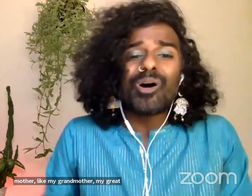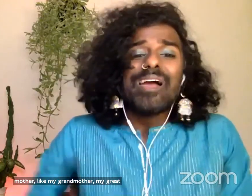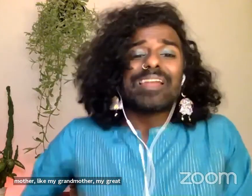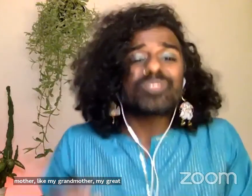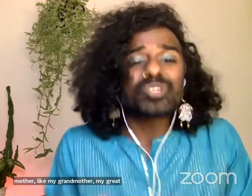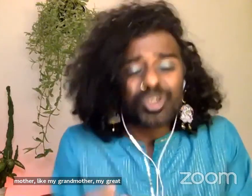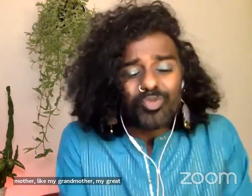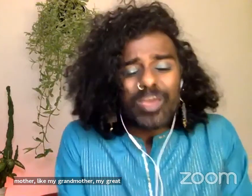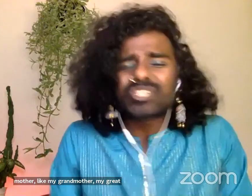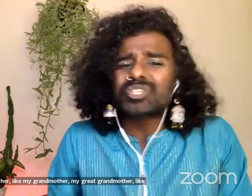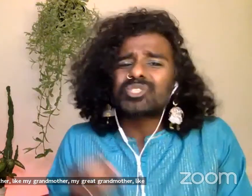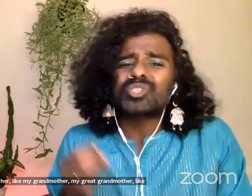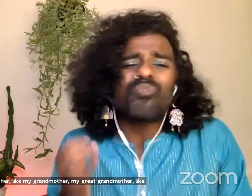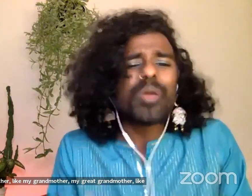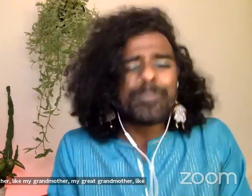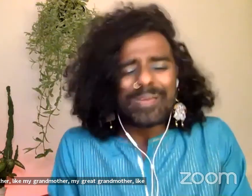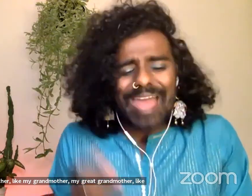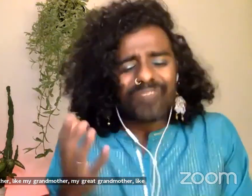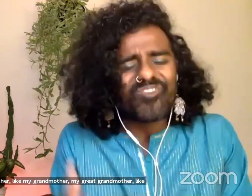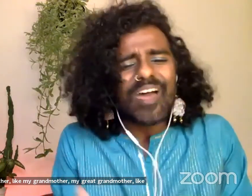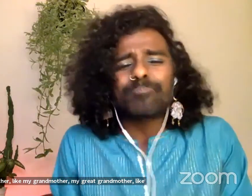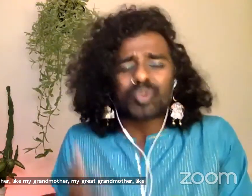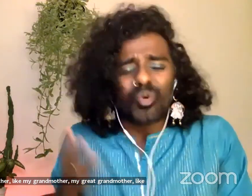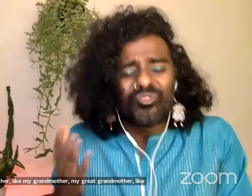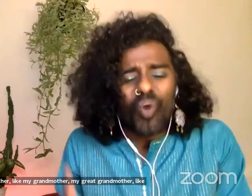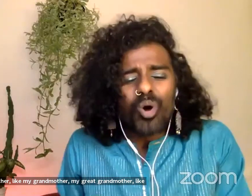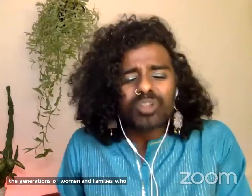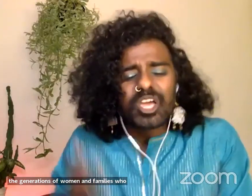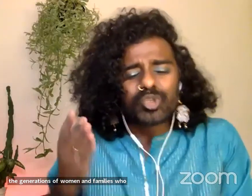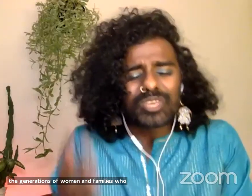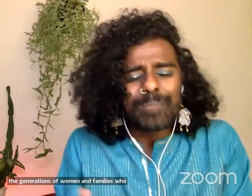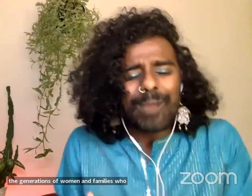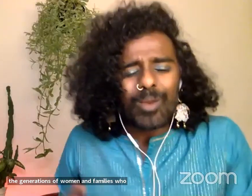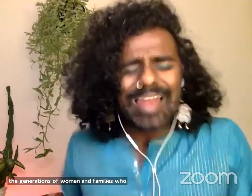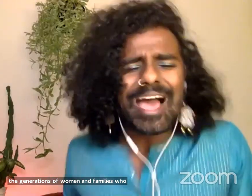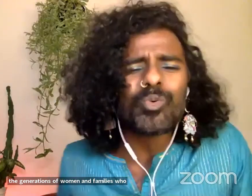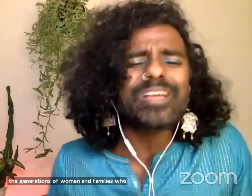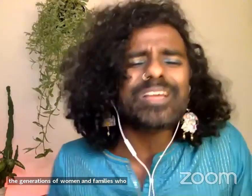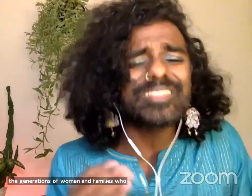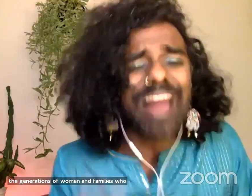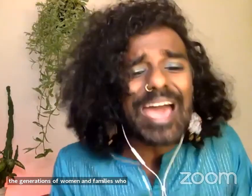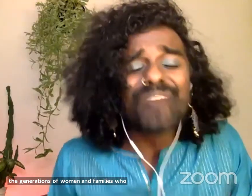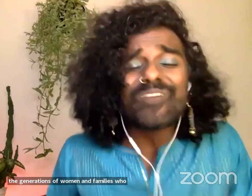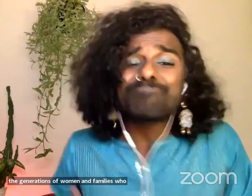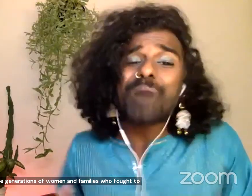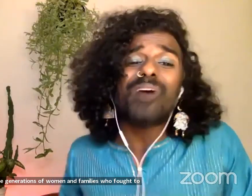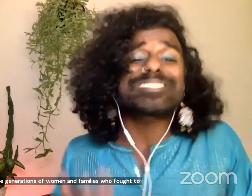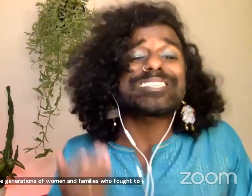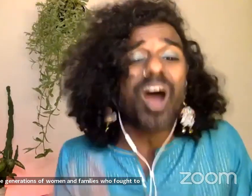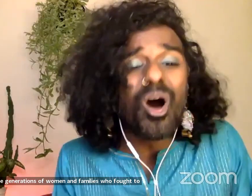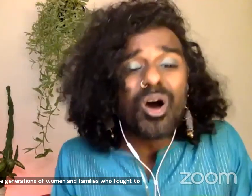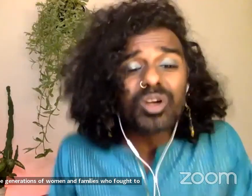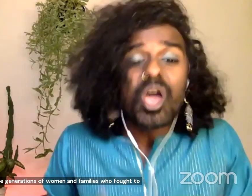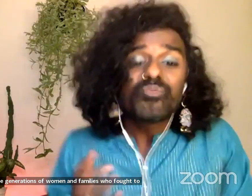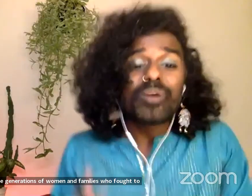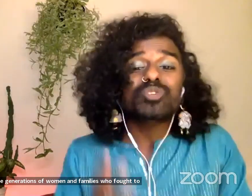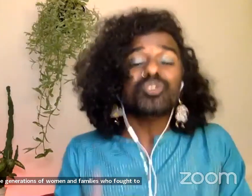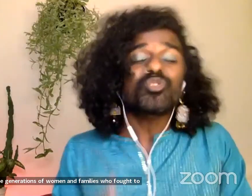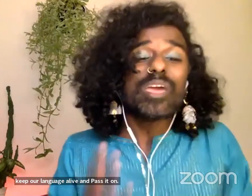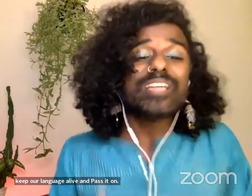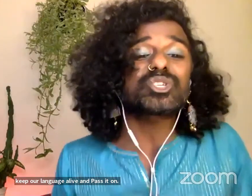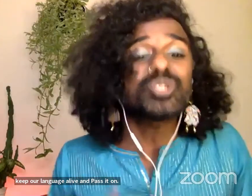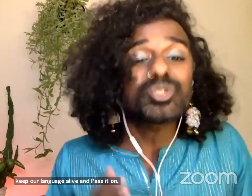great-grandmother, like the generations of women and femmes who fought to keep our language alive and pass it on